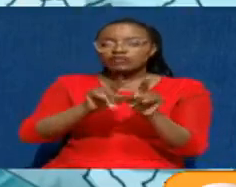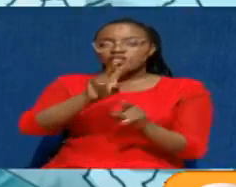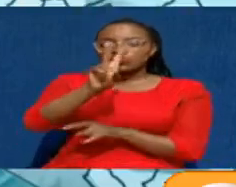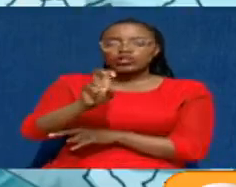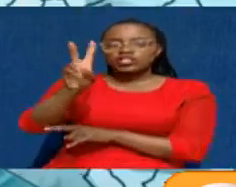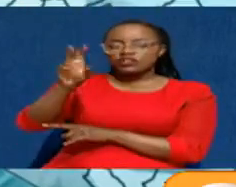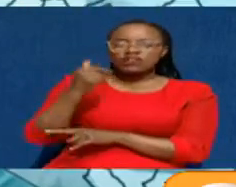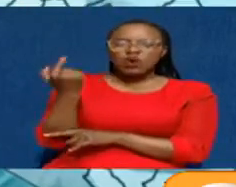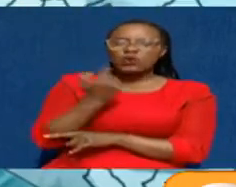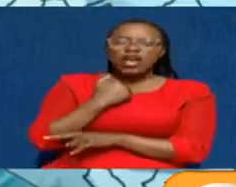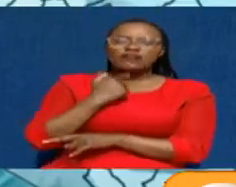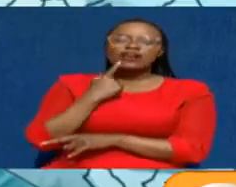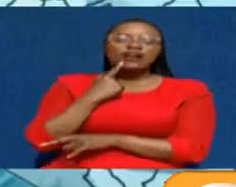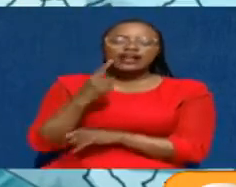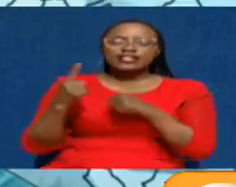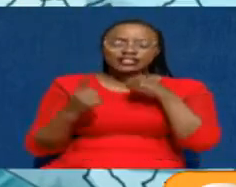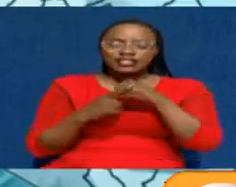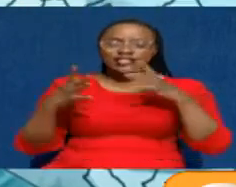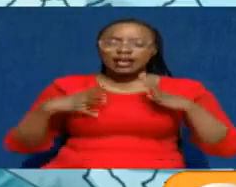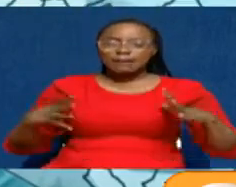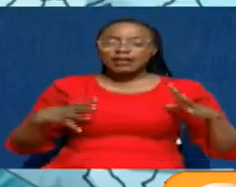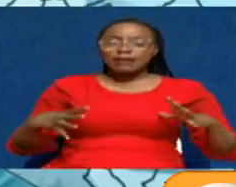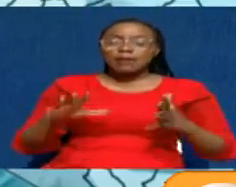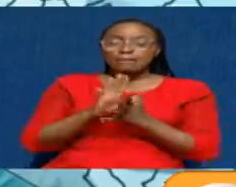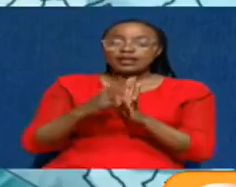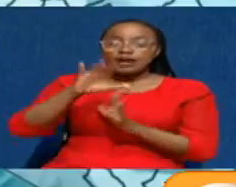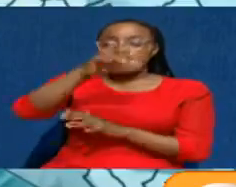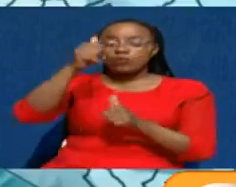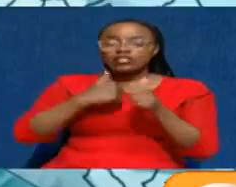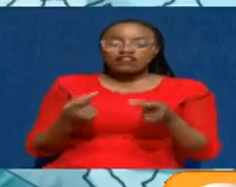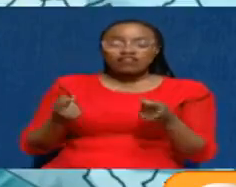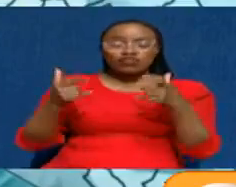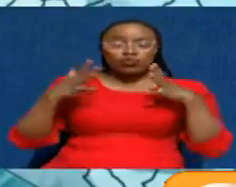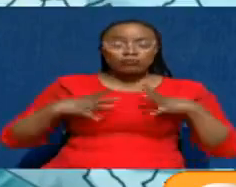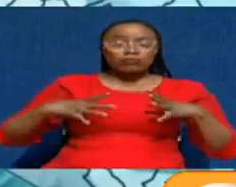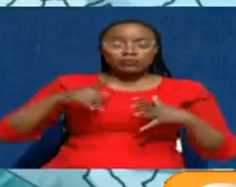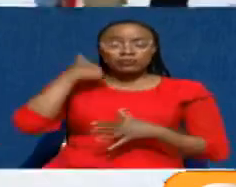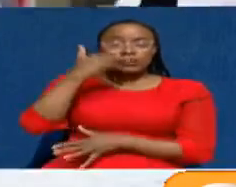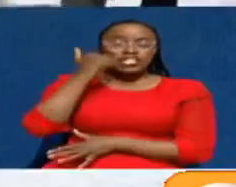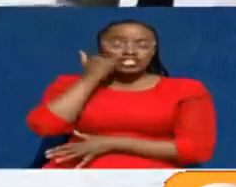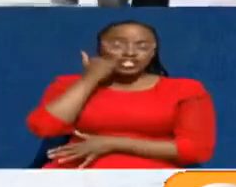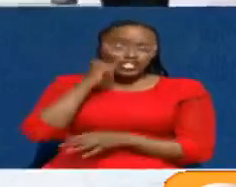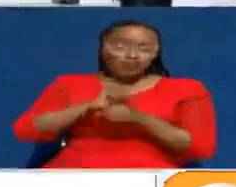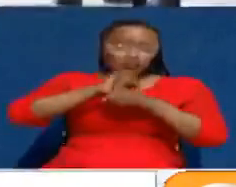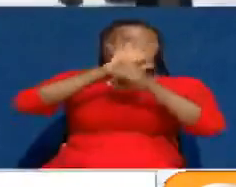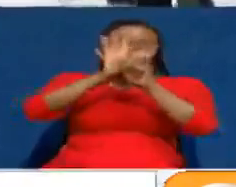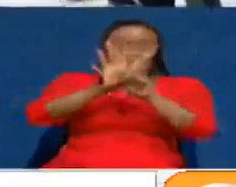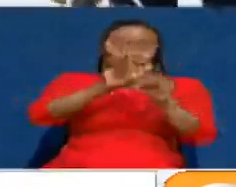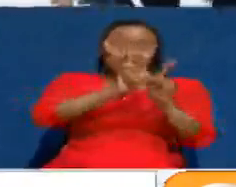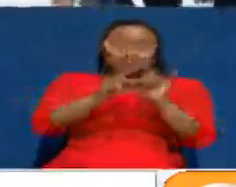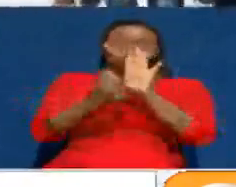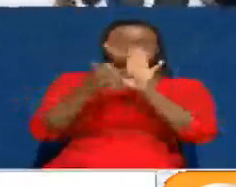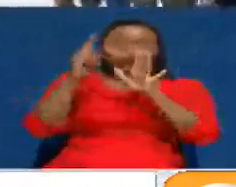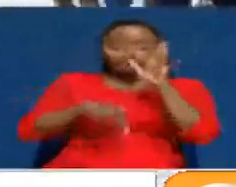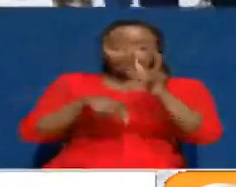2020 recorded only 106, becoming the county with the least cases of infections. The report shows that